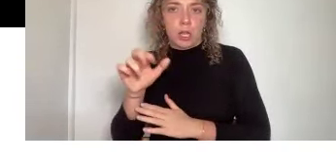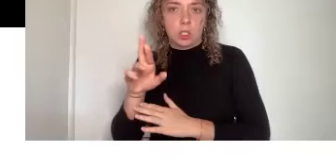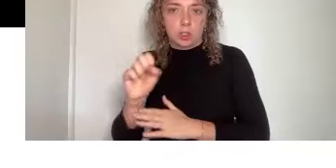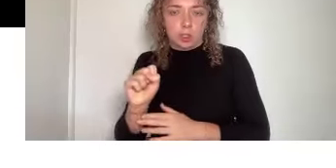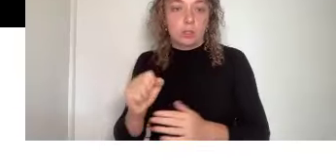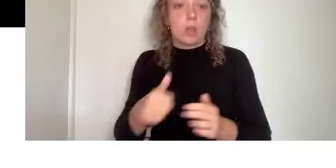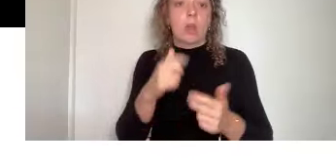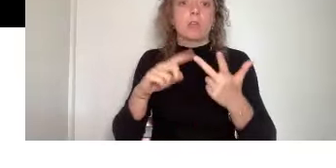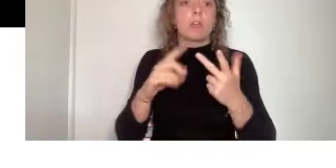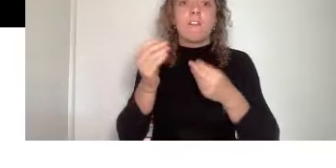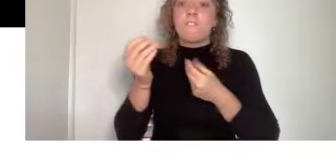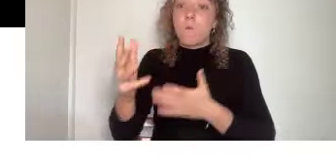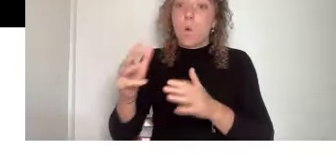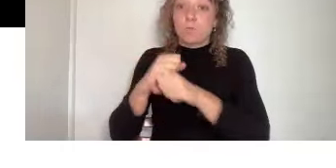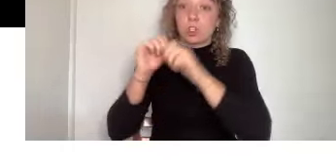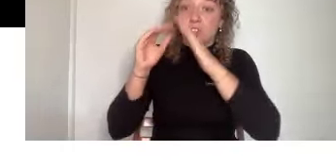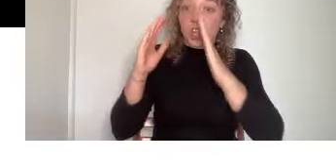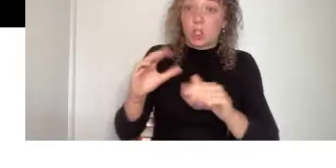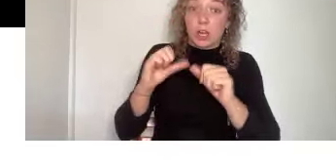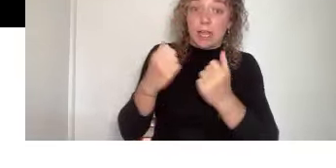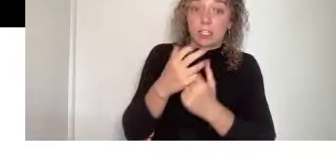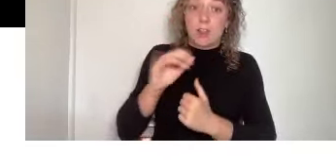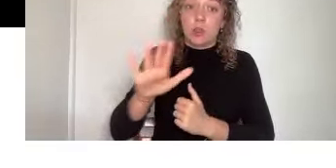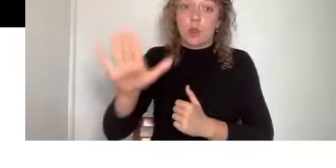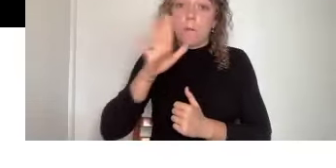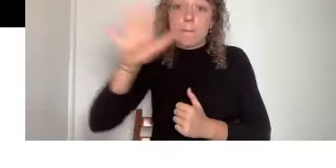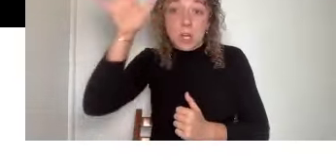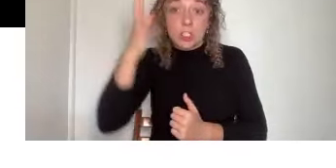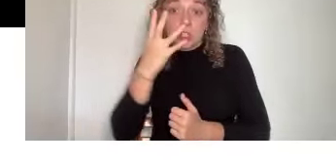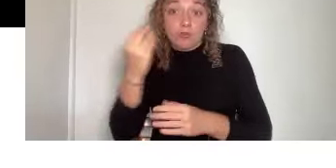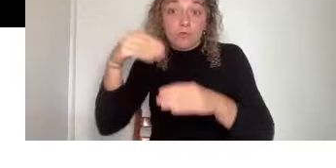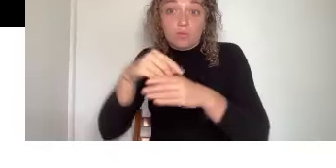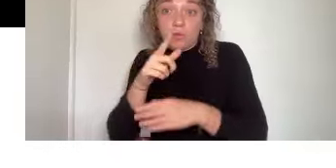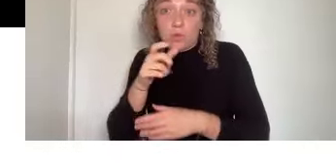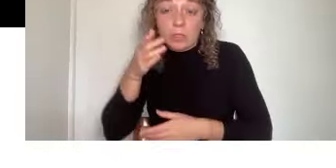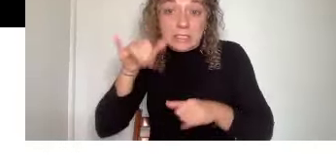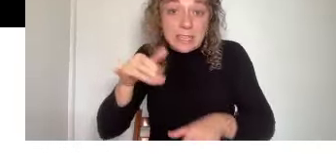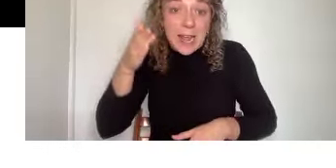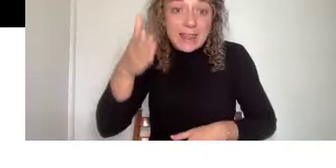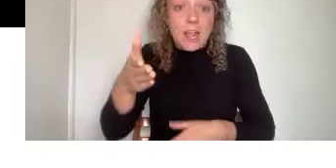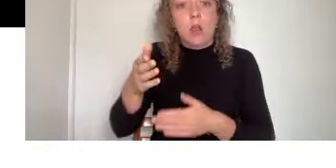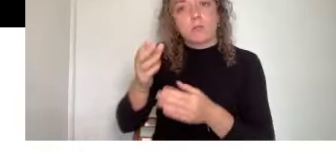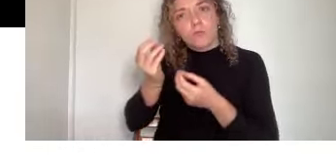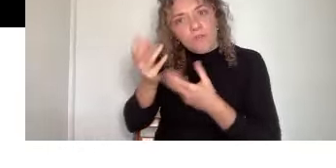inform shelter agencies and their parenting residents of their rights under McKinney-Vento.